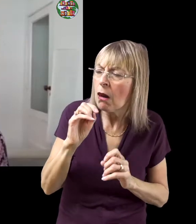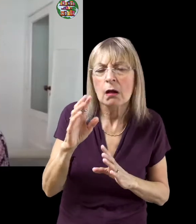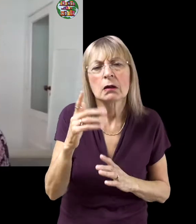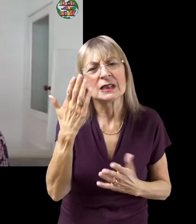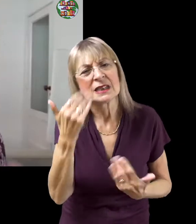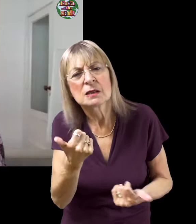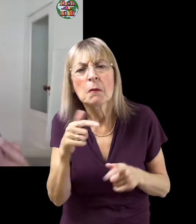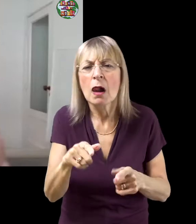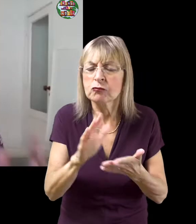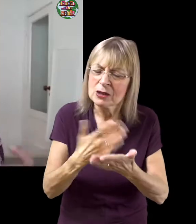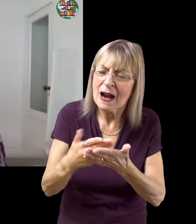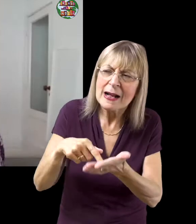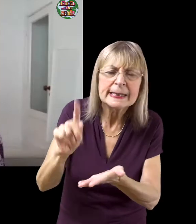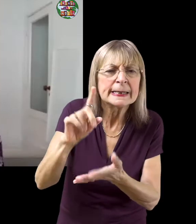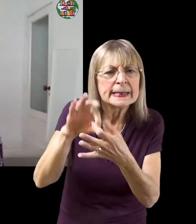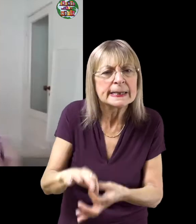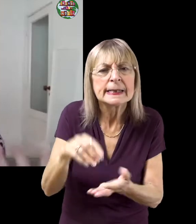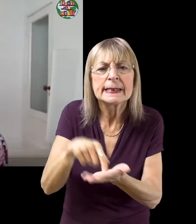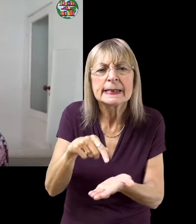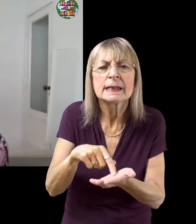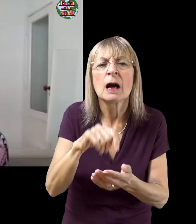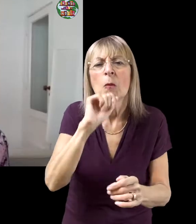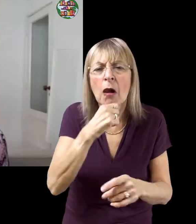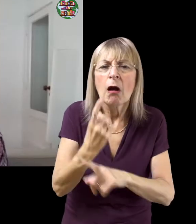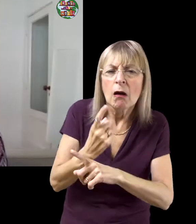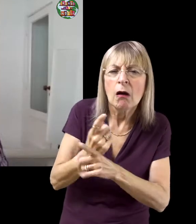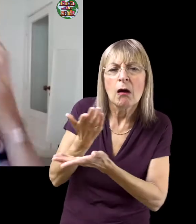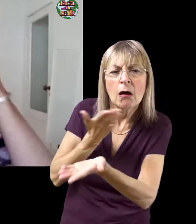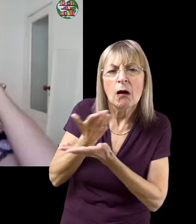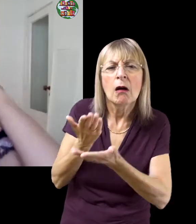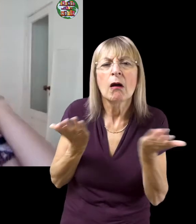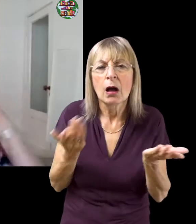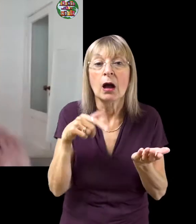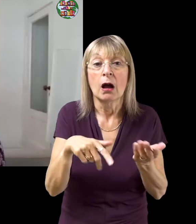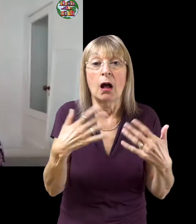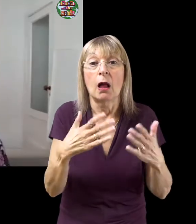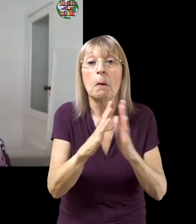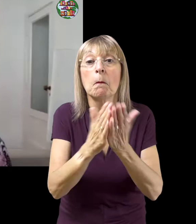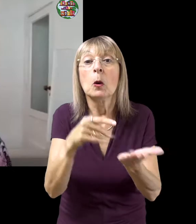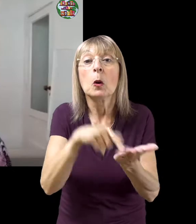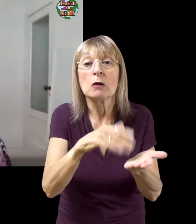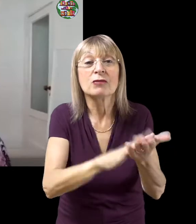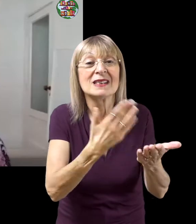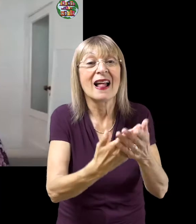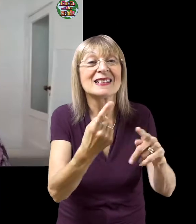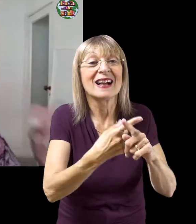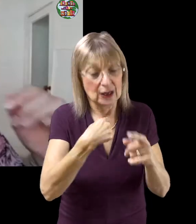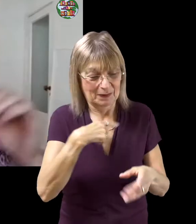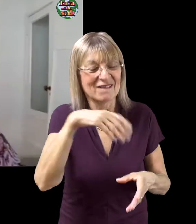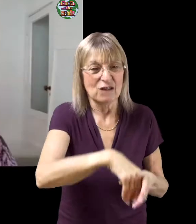can have some sort of sensible remarks about the translation. I